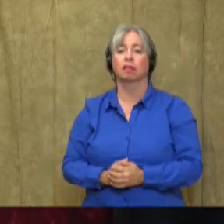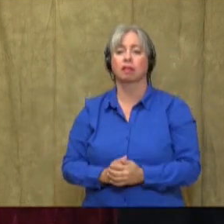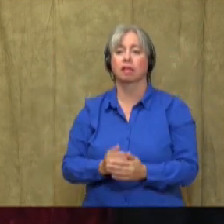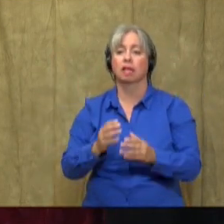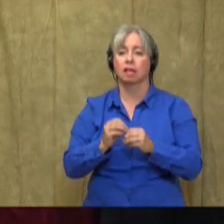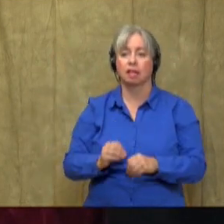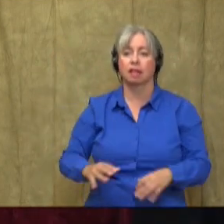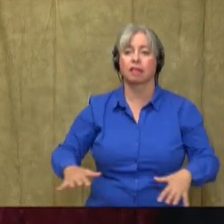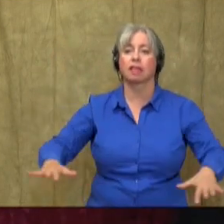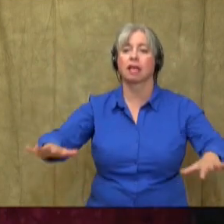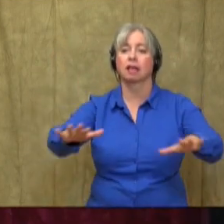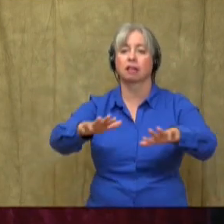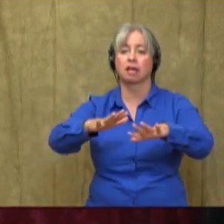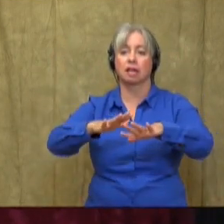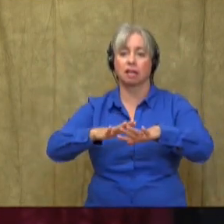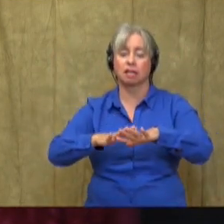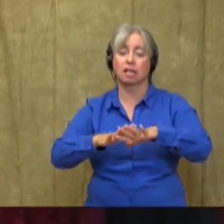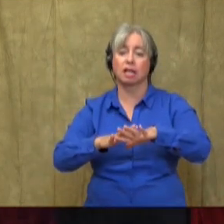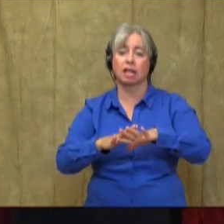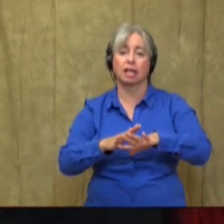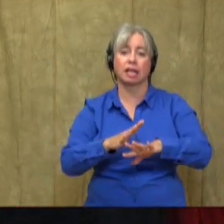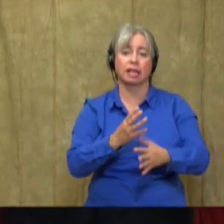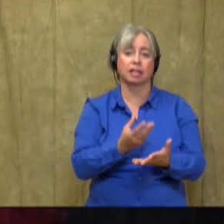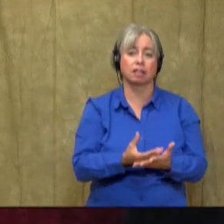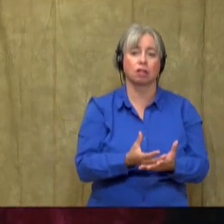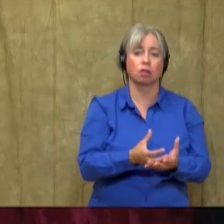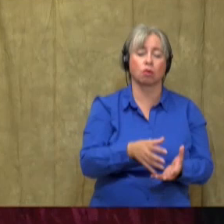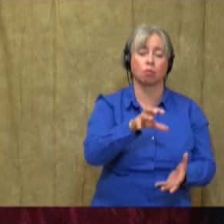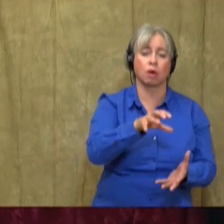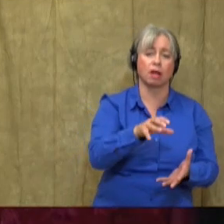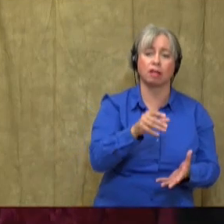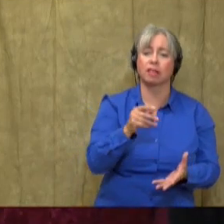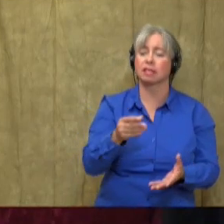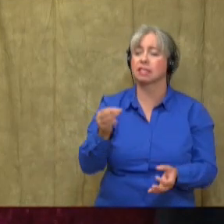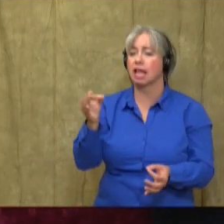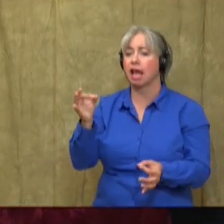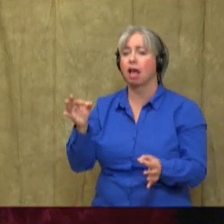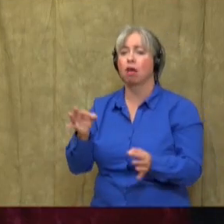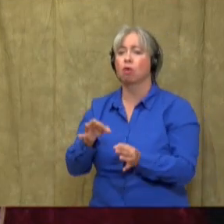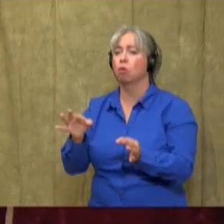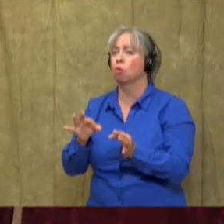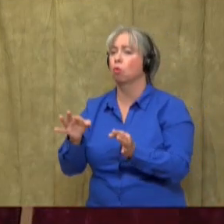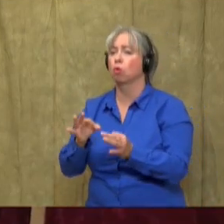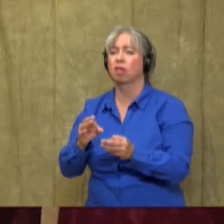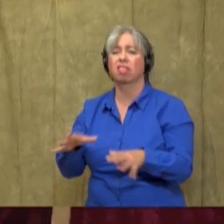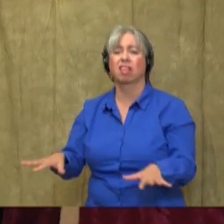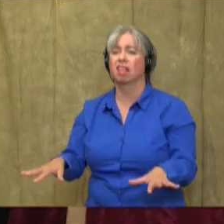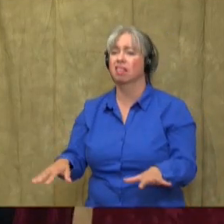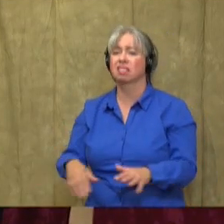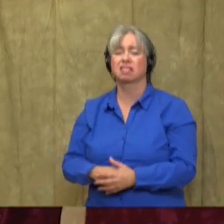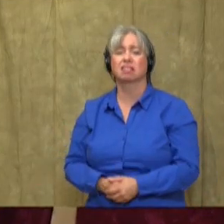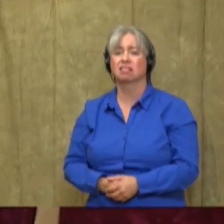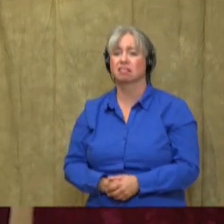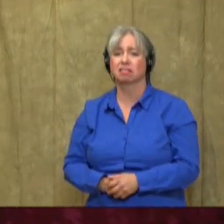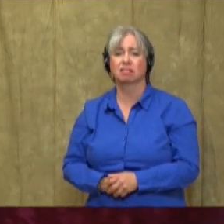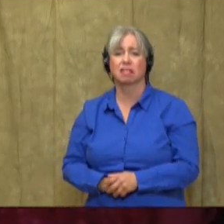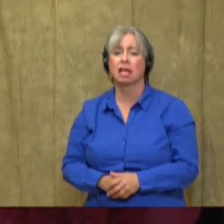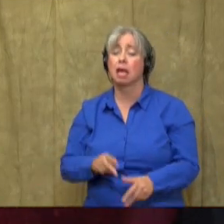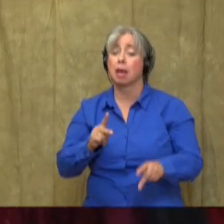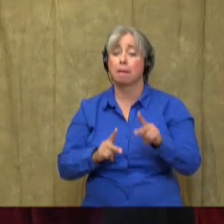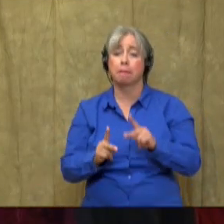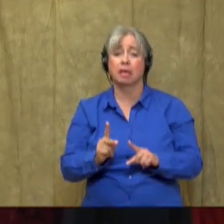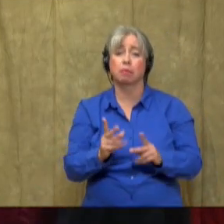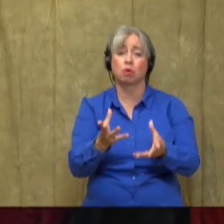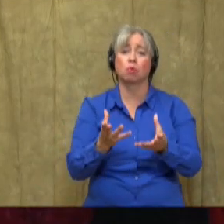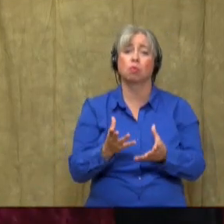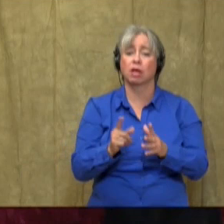had usually been the primary source of wealth was now worthless. The people in the cities felt like they had to escape, so many of